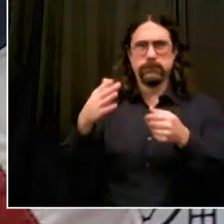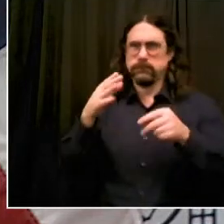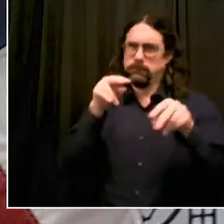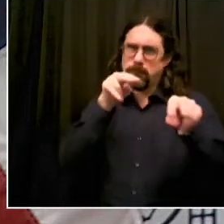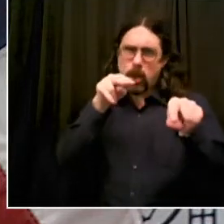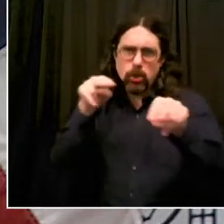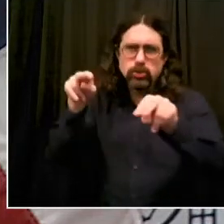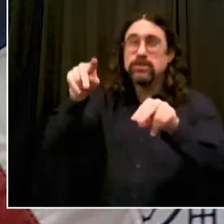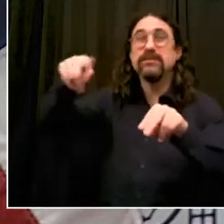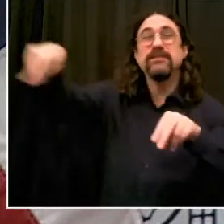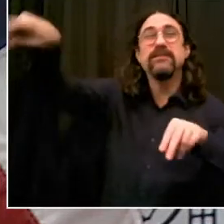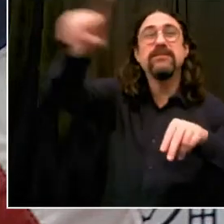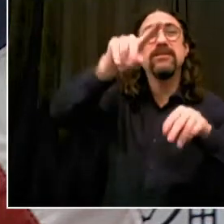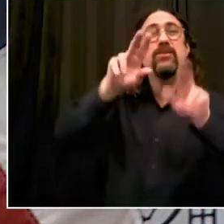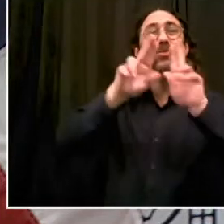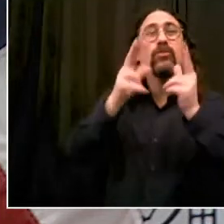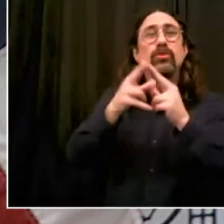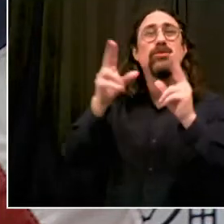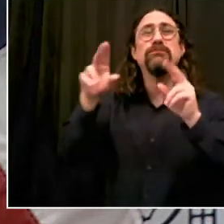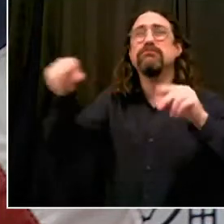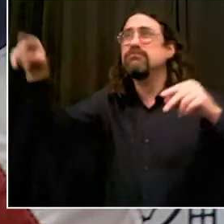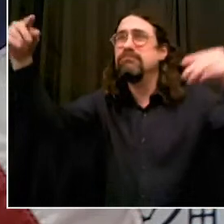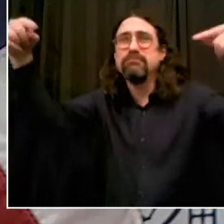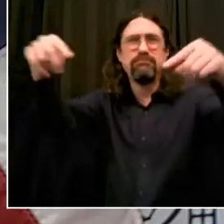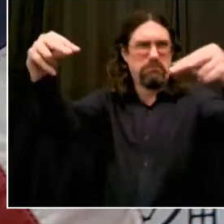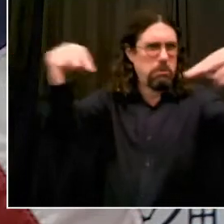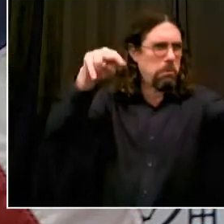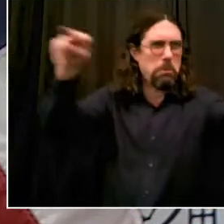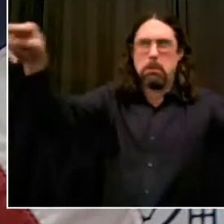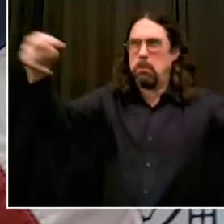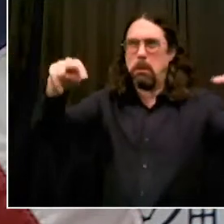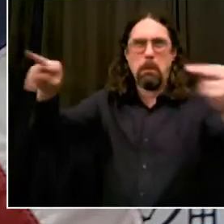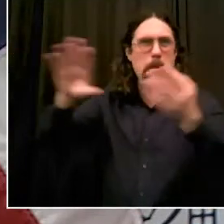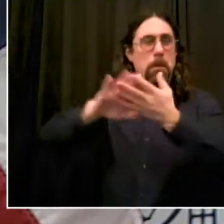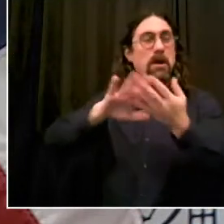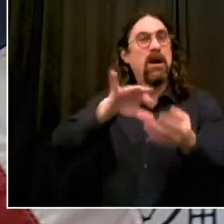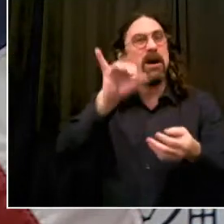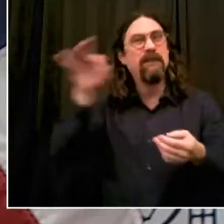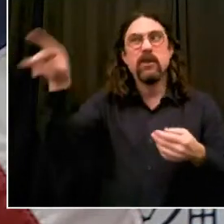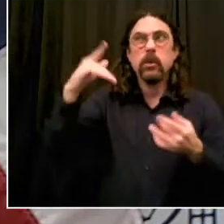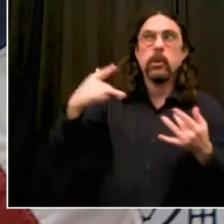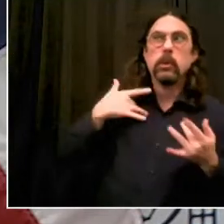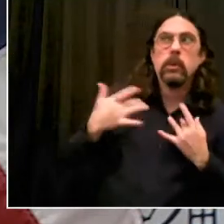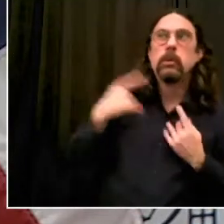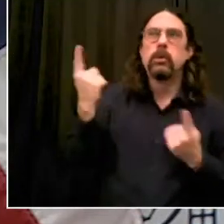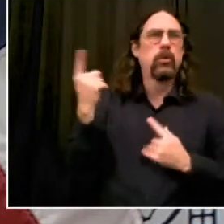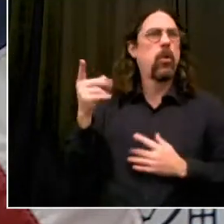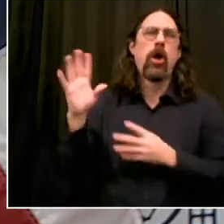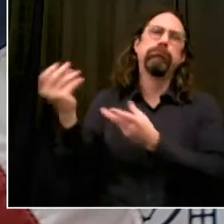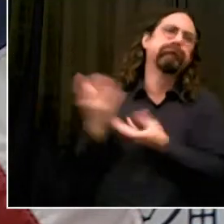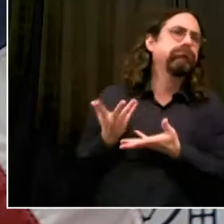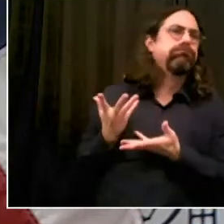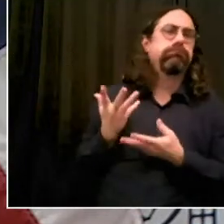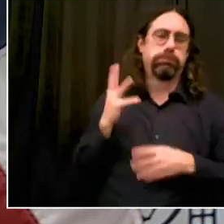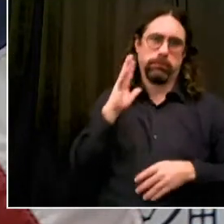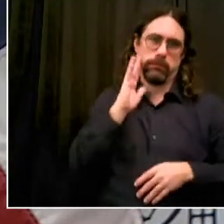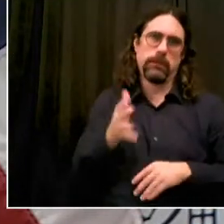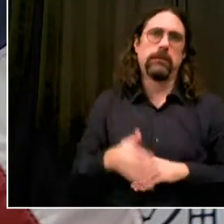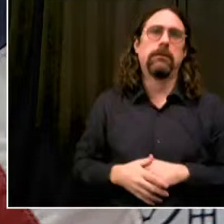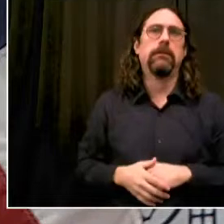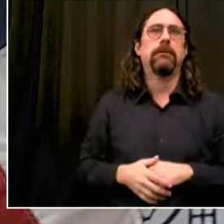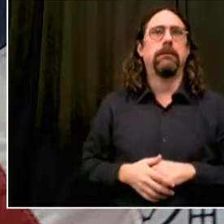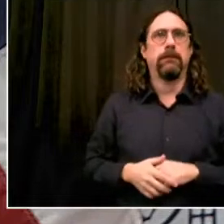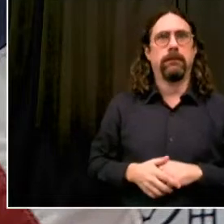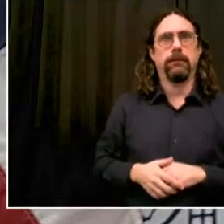this work. And a lot of focus on the Situation Room. I think the success of the Situation Room, and I want to do a shout out here to Commissioner